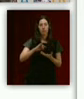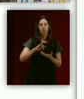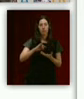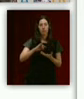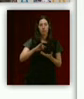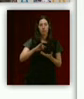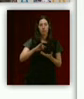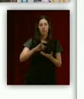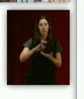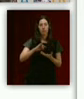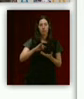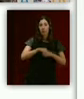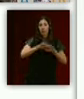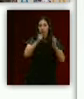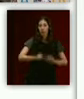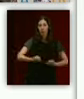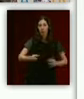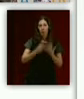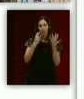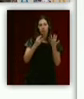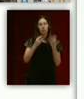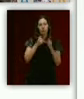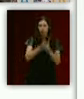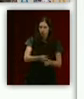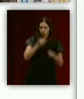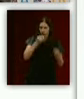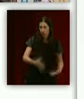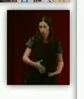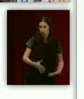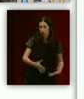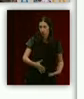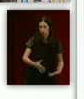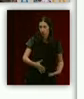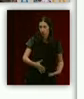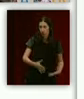approach. It shows